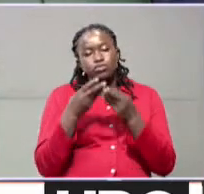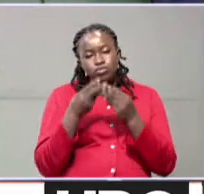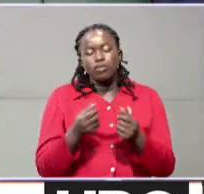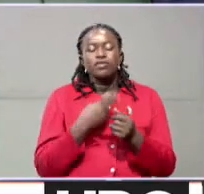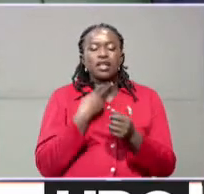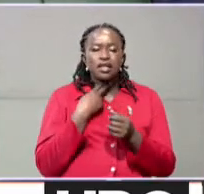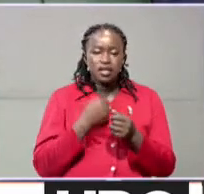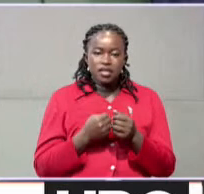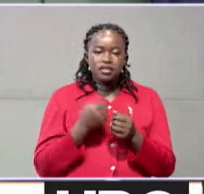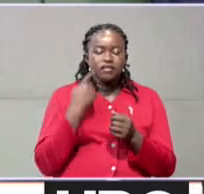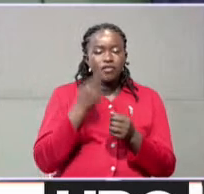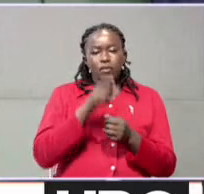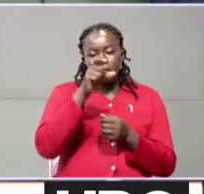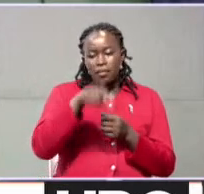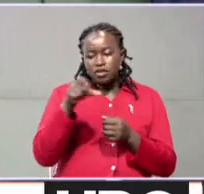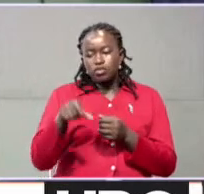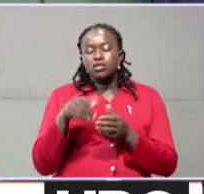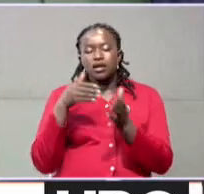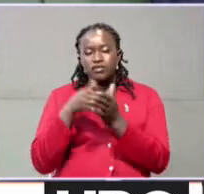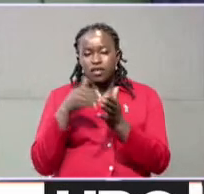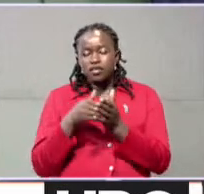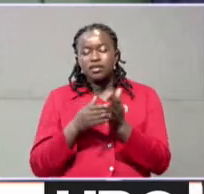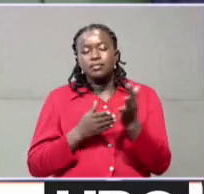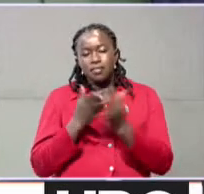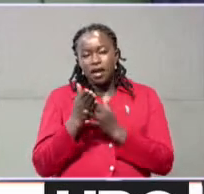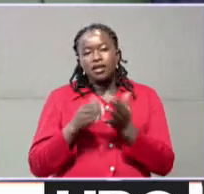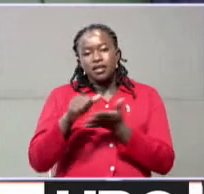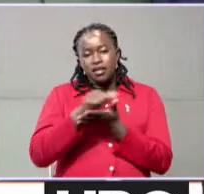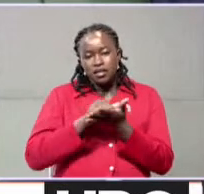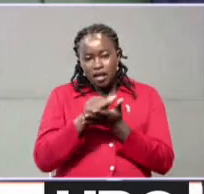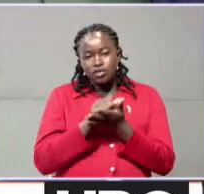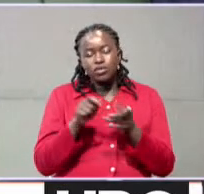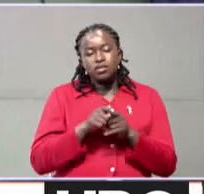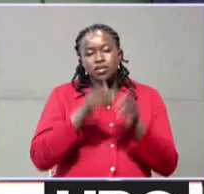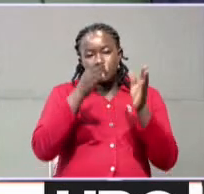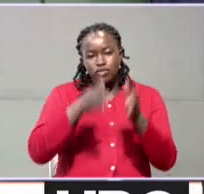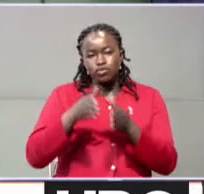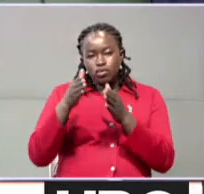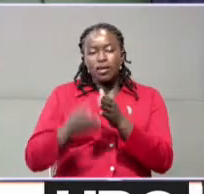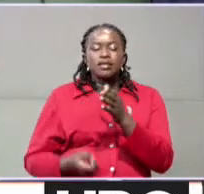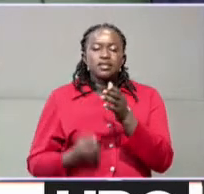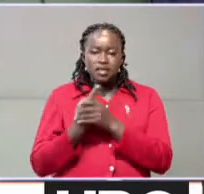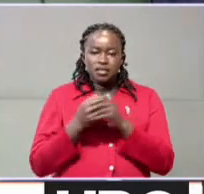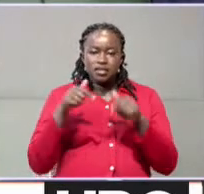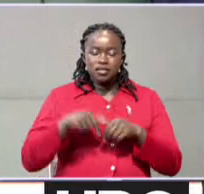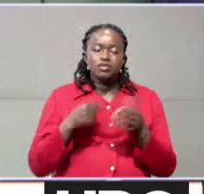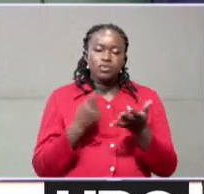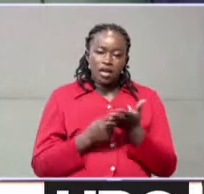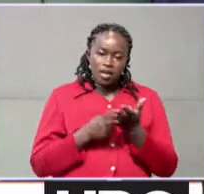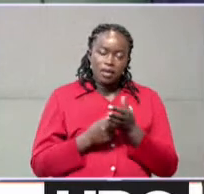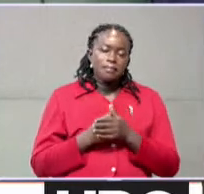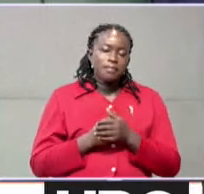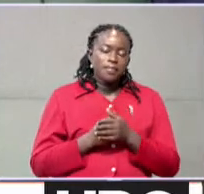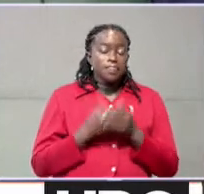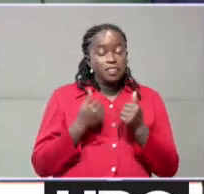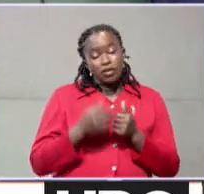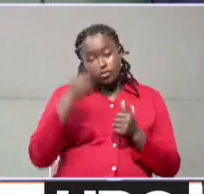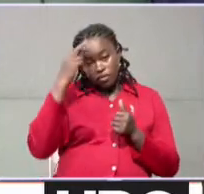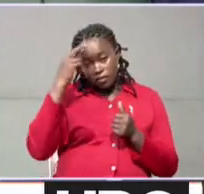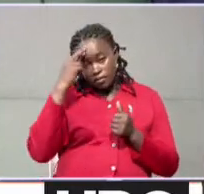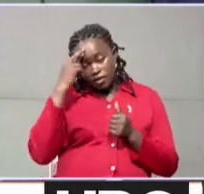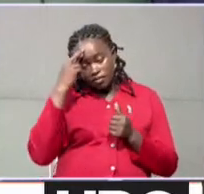needs of persons affected by natural and human induced disasters in uganda now considering that uganda